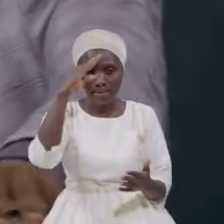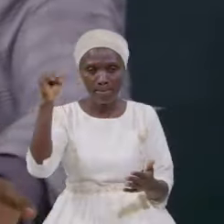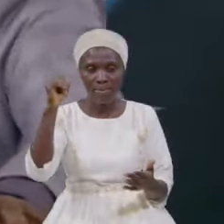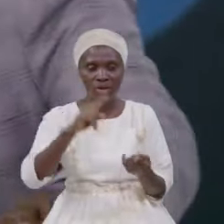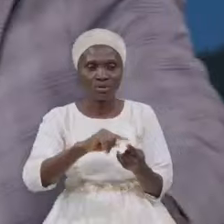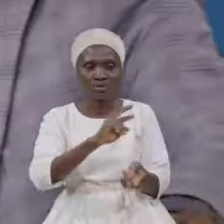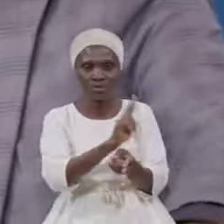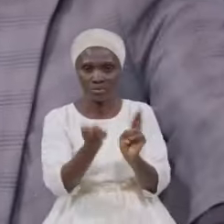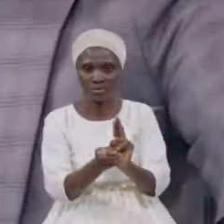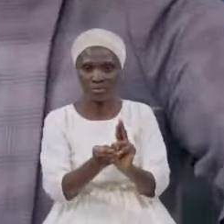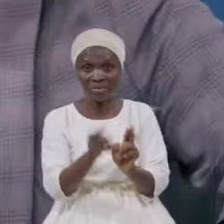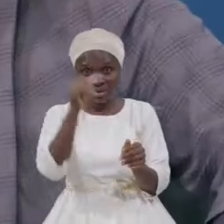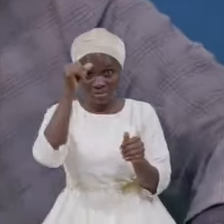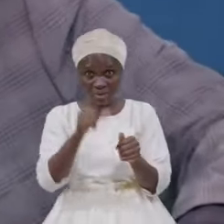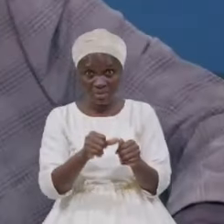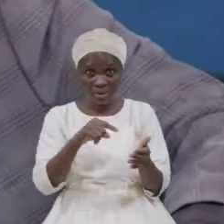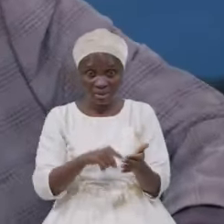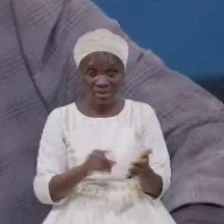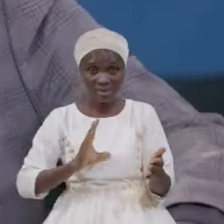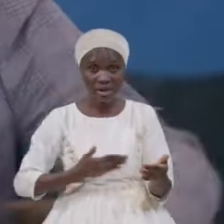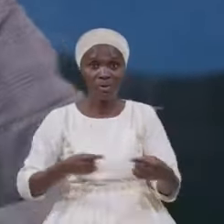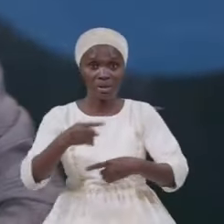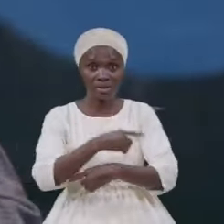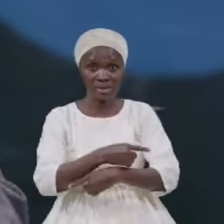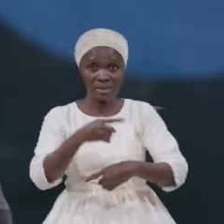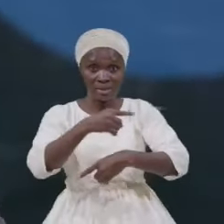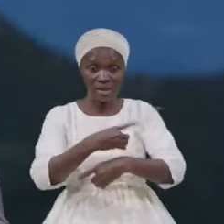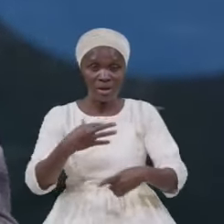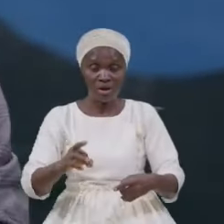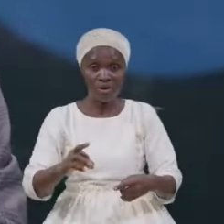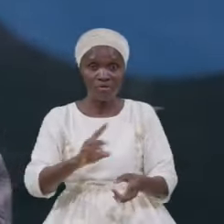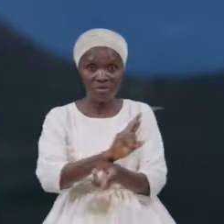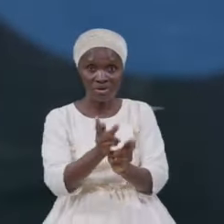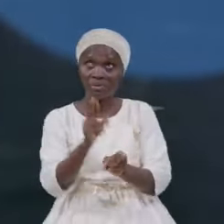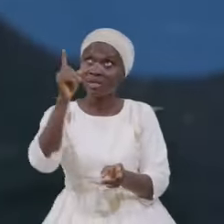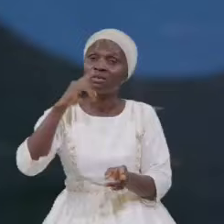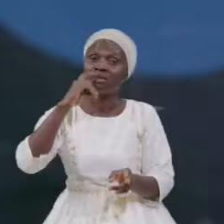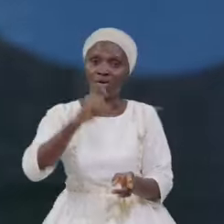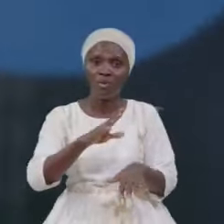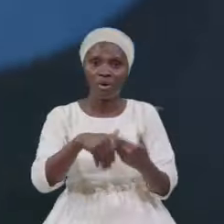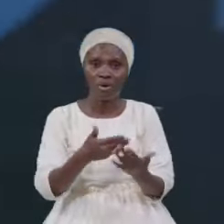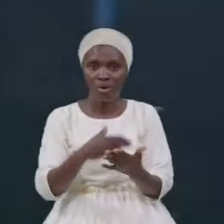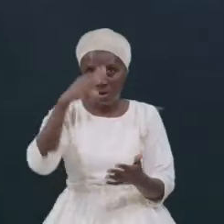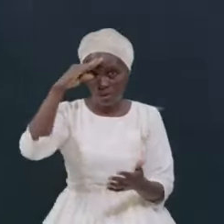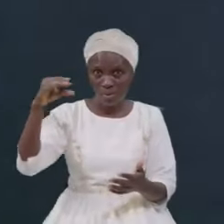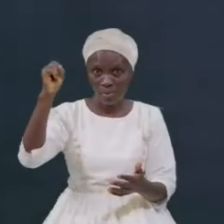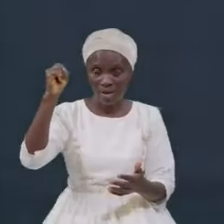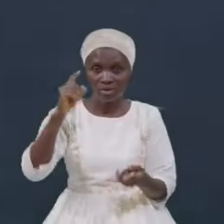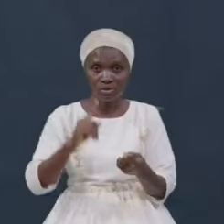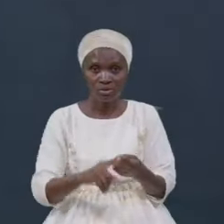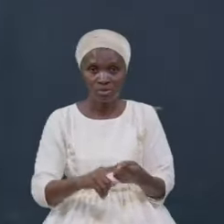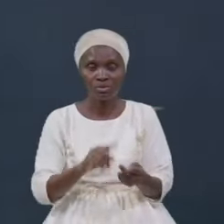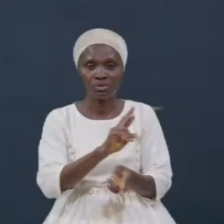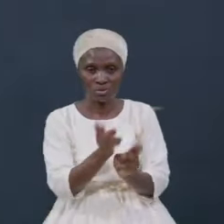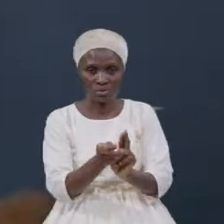He commands all men to repent. Why? Look at verse 31. In verse